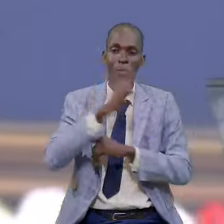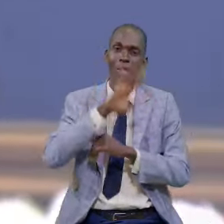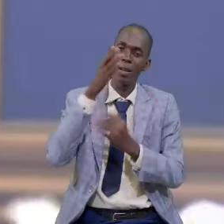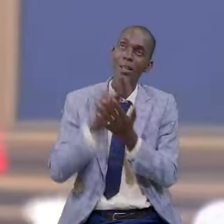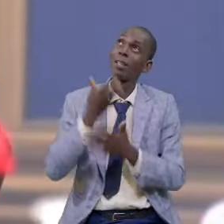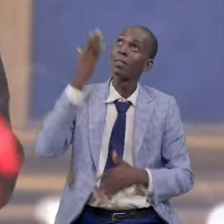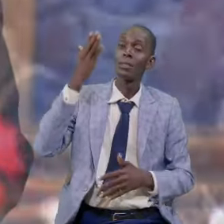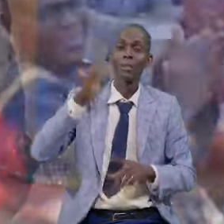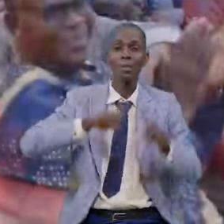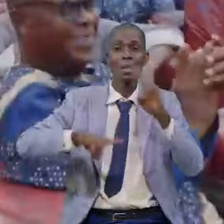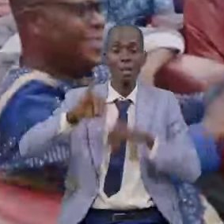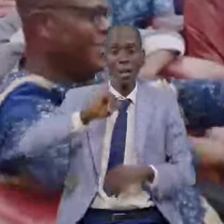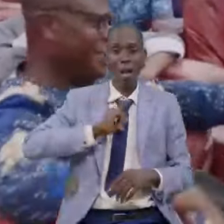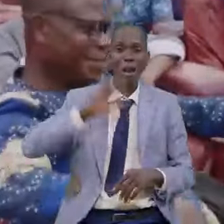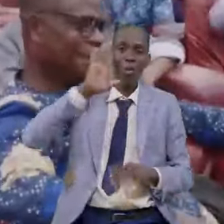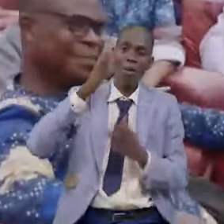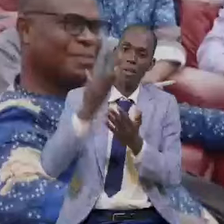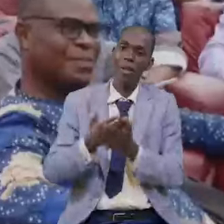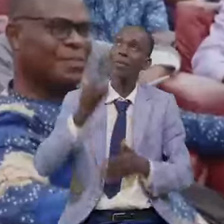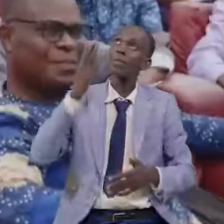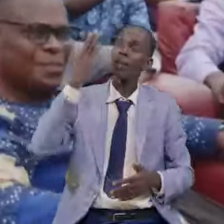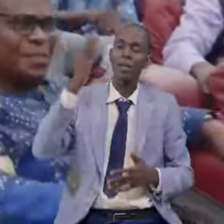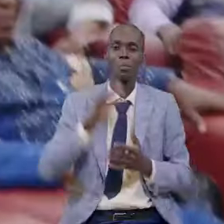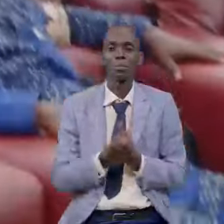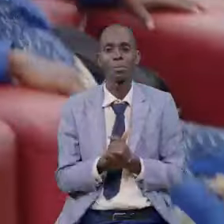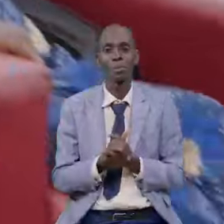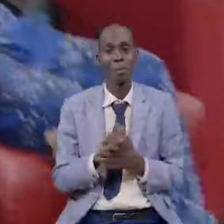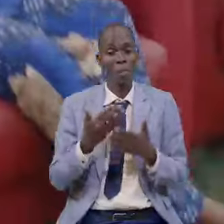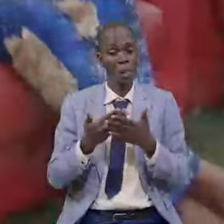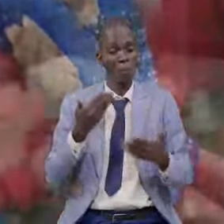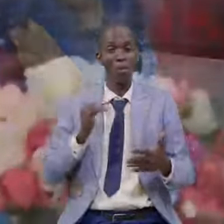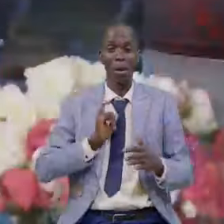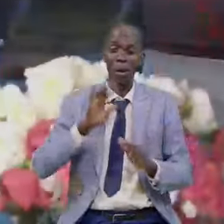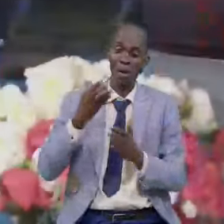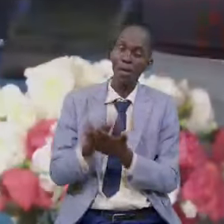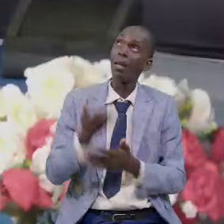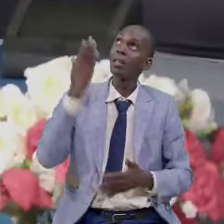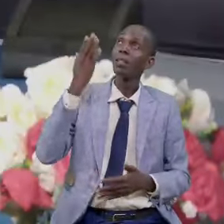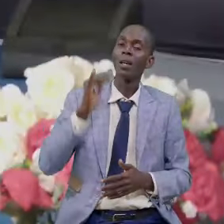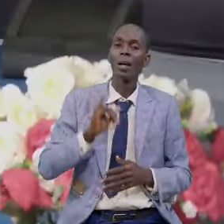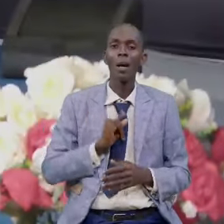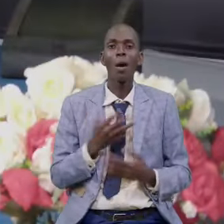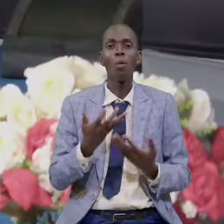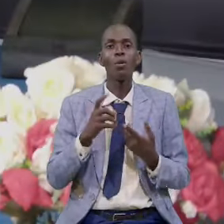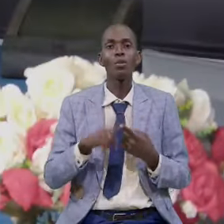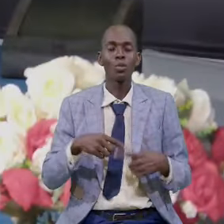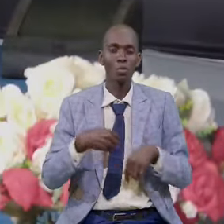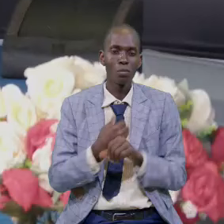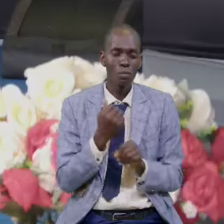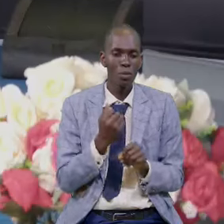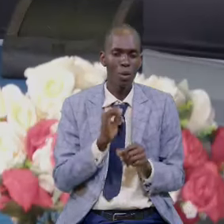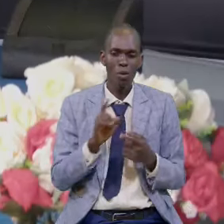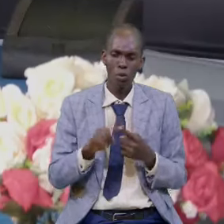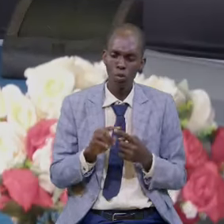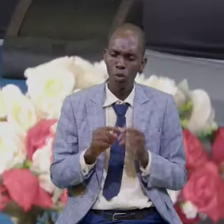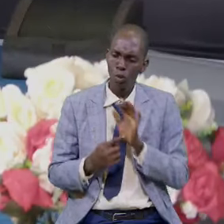get there. Before I get there, I want to leave something behind. There's no hurry. There's